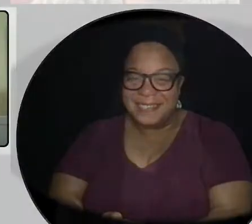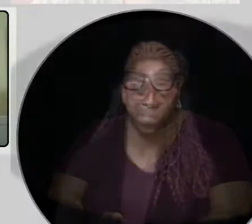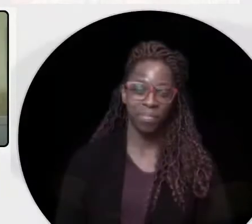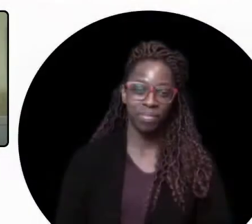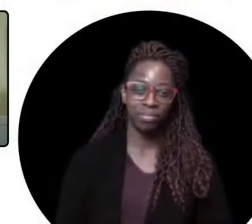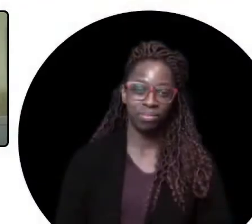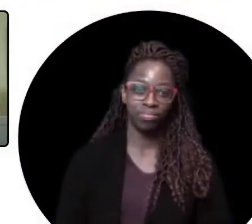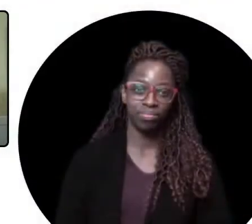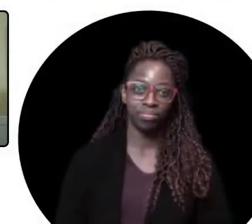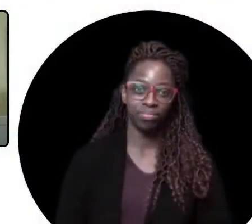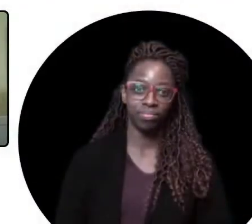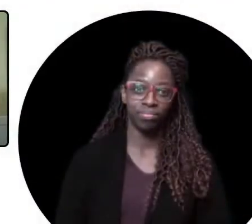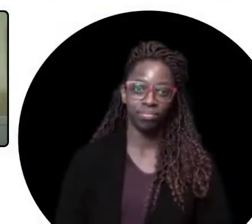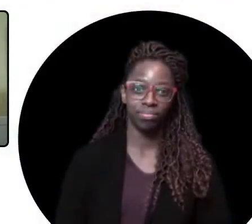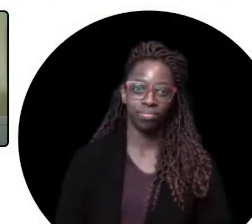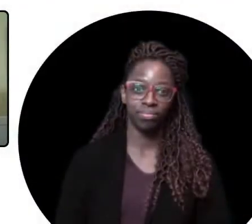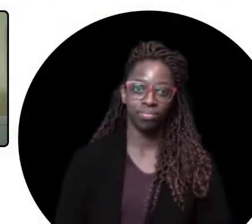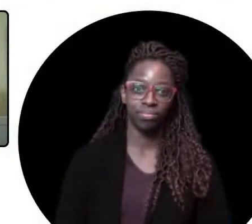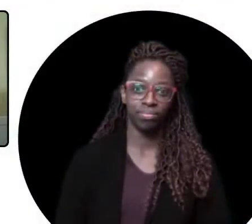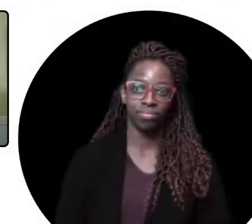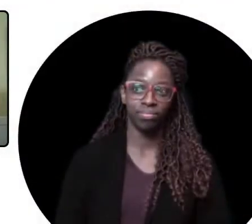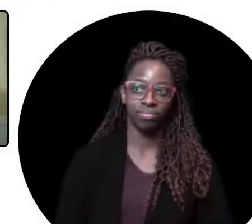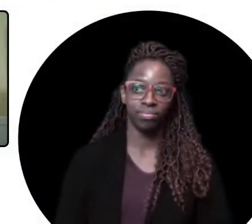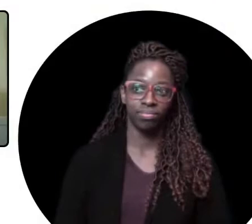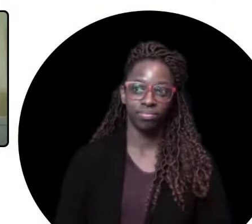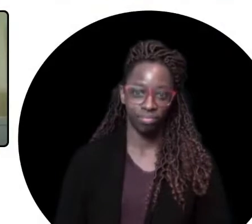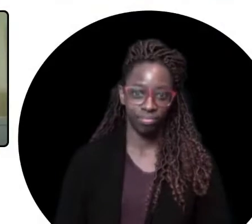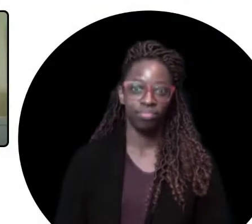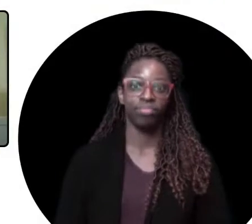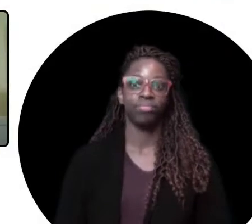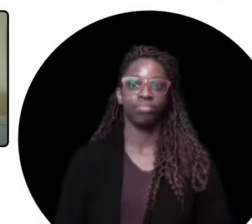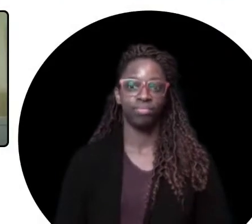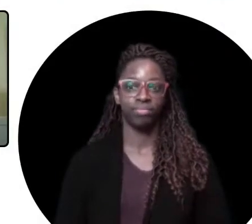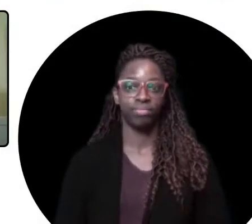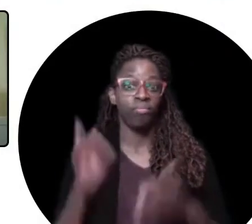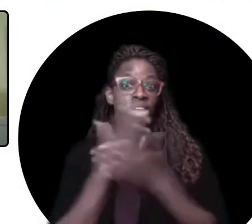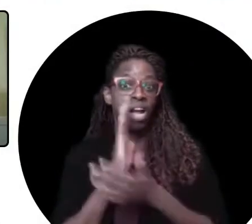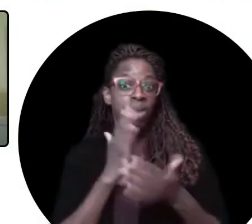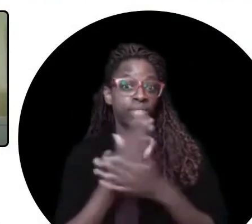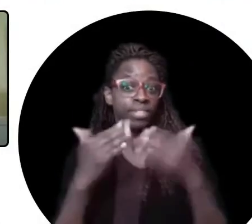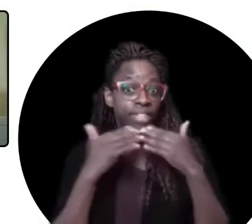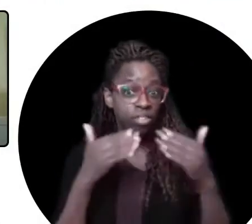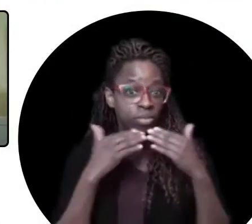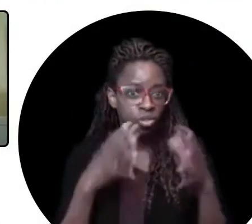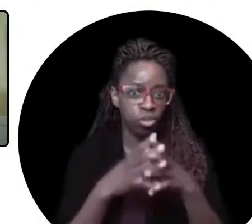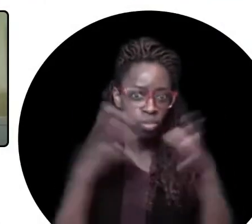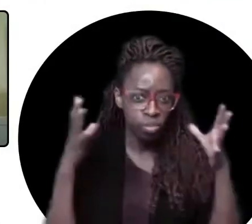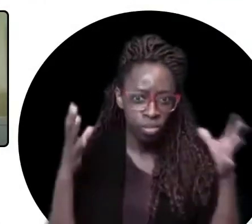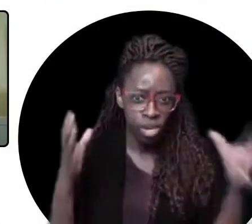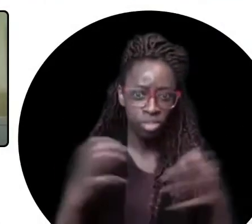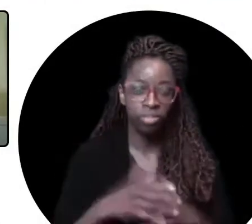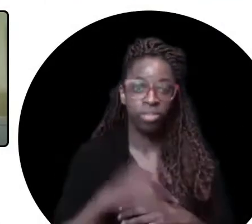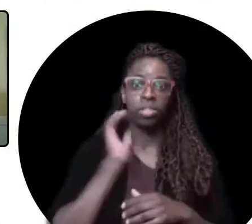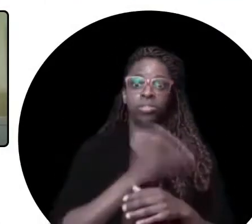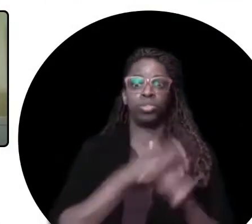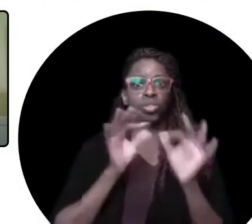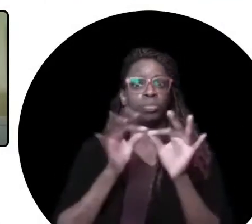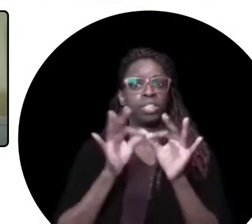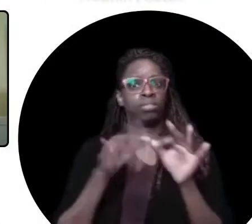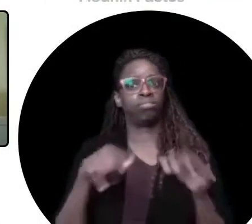All right. So, and thank you so much for our interpreters. One, y'all are lit. So much beautiful